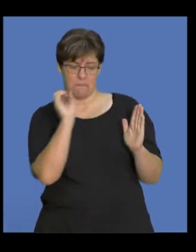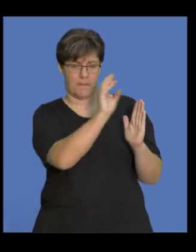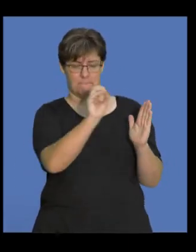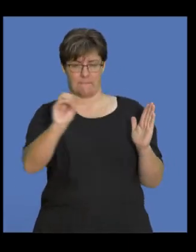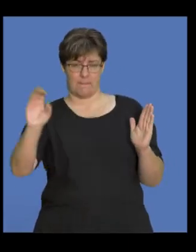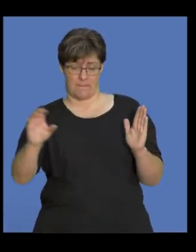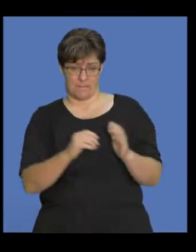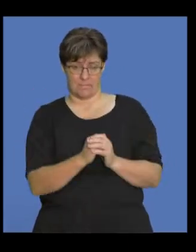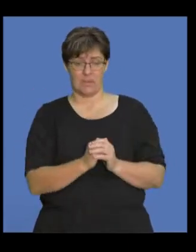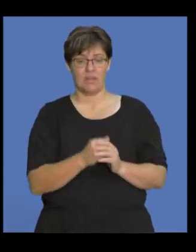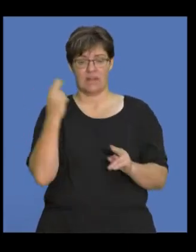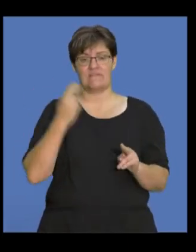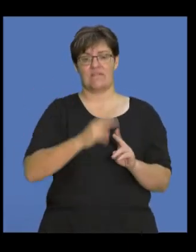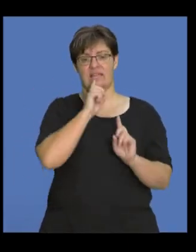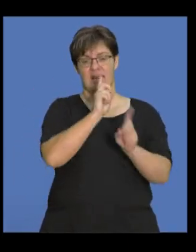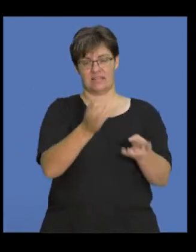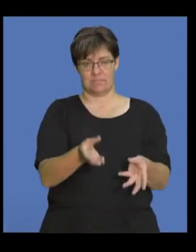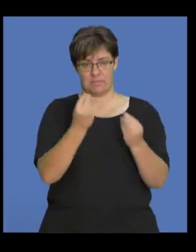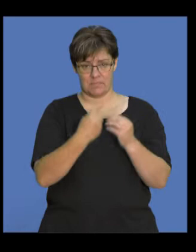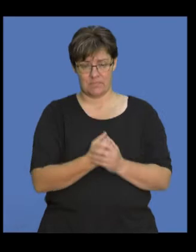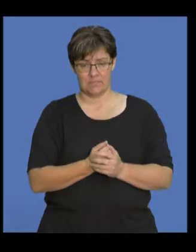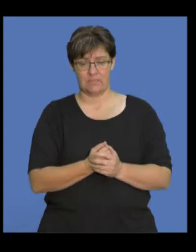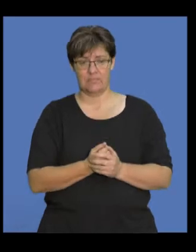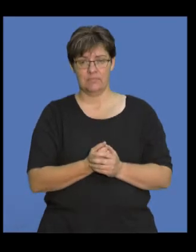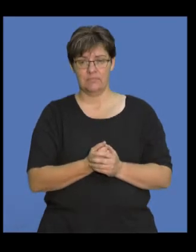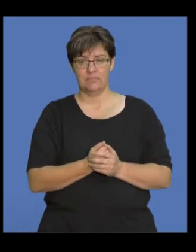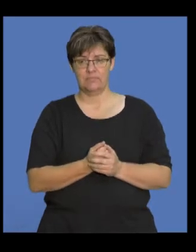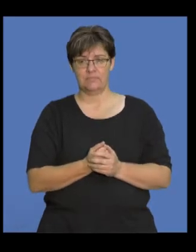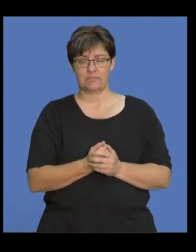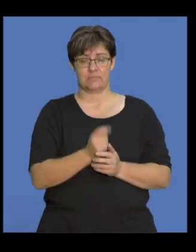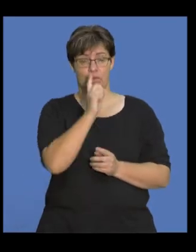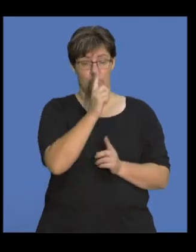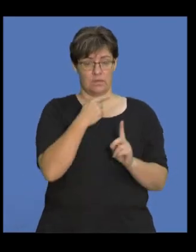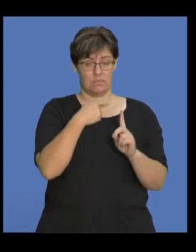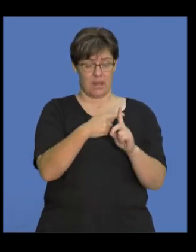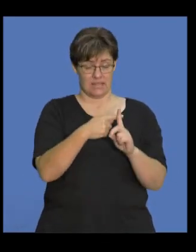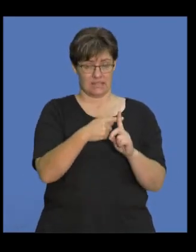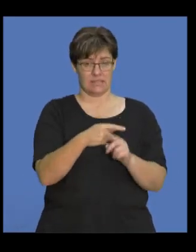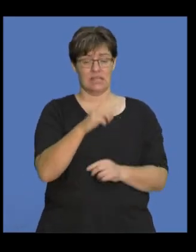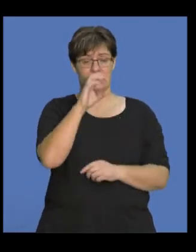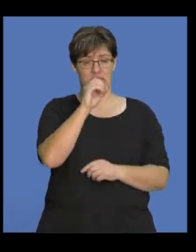get the final answer there. So 1 plus